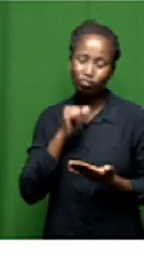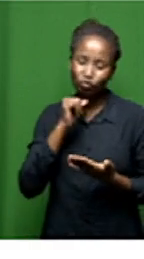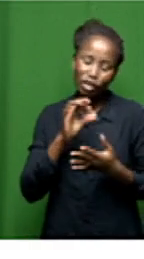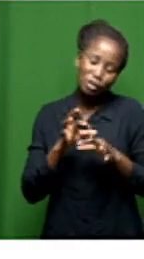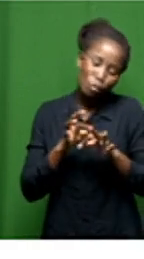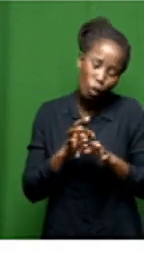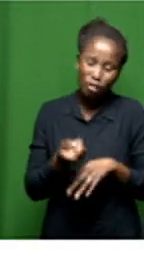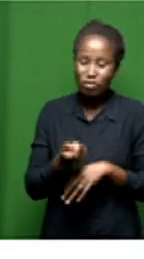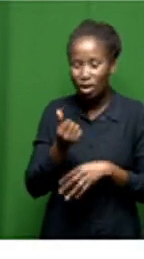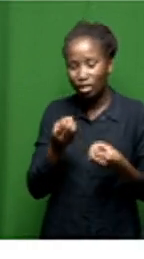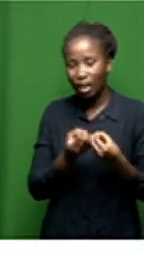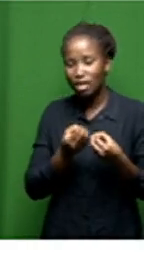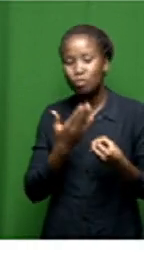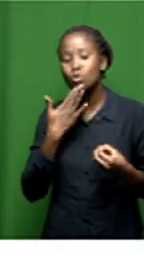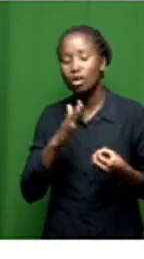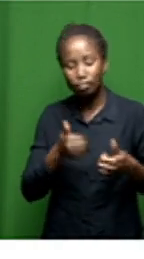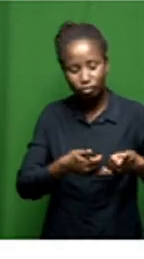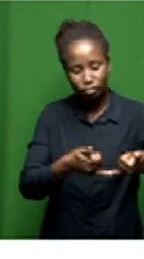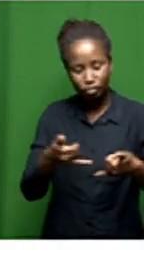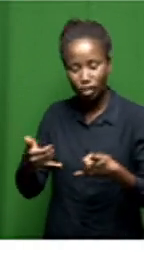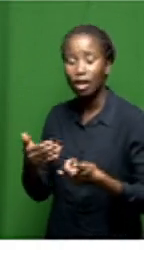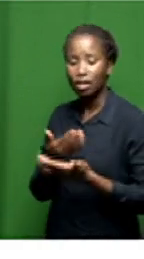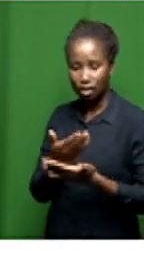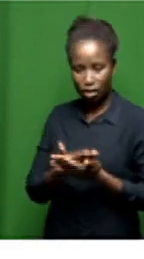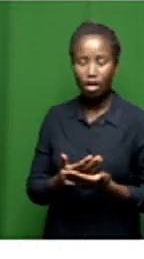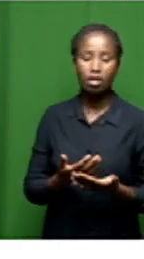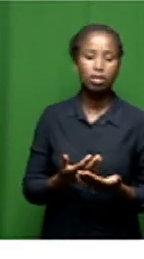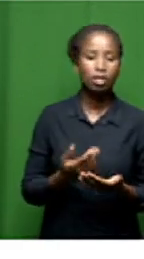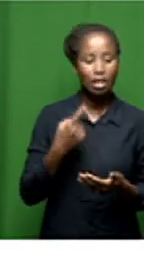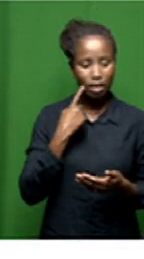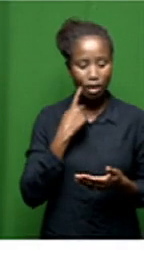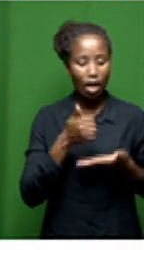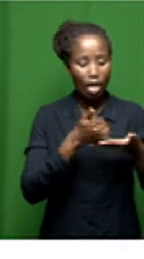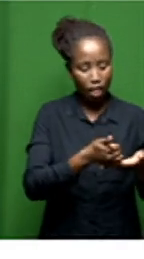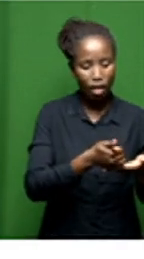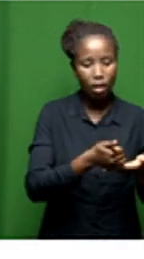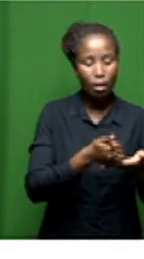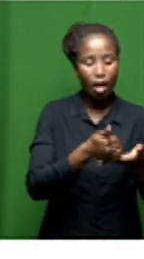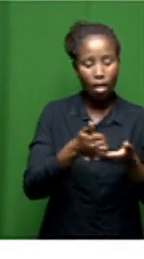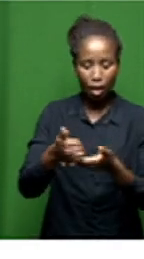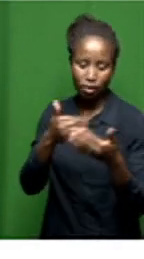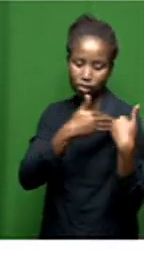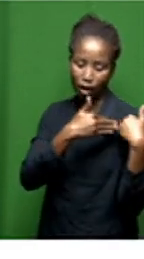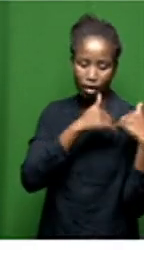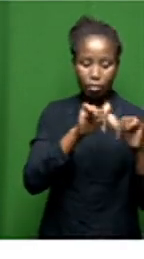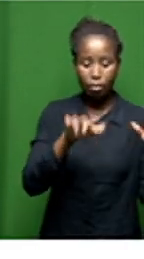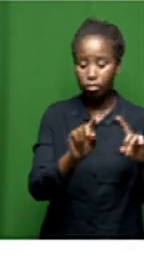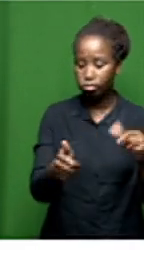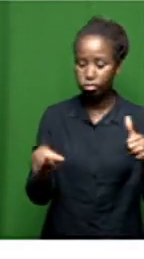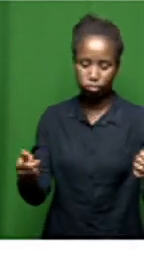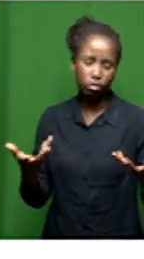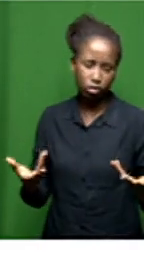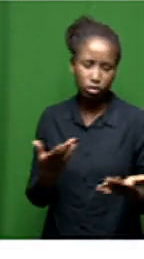which matters in academia a lot, can play a role in saving another 1/3 of a population very quickly. Why